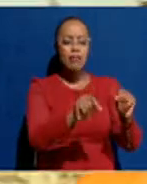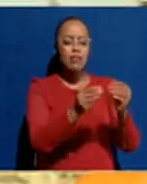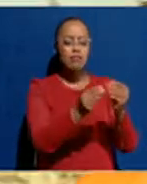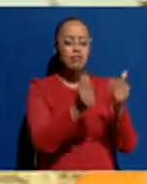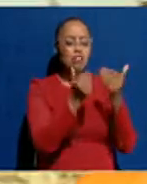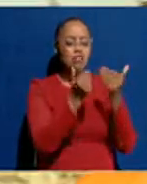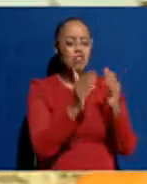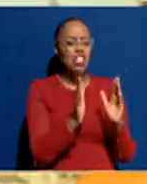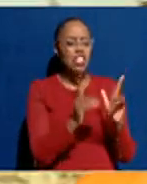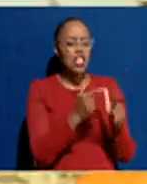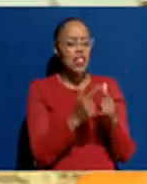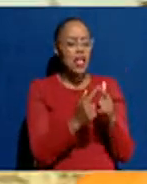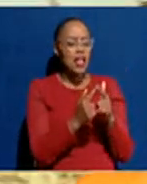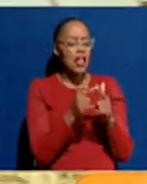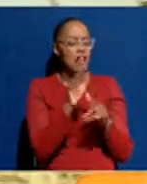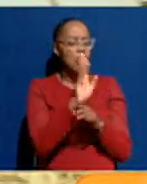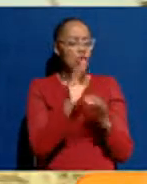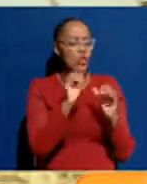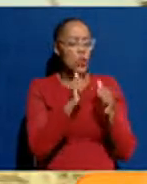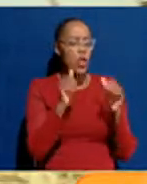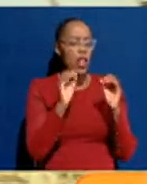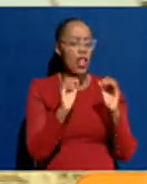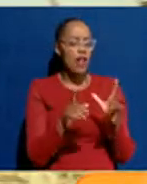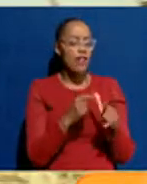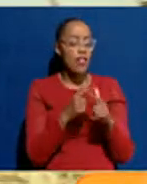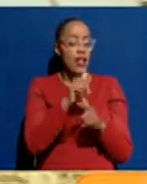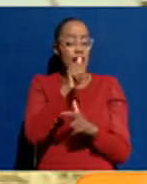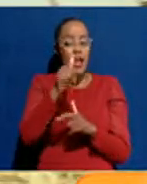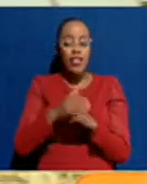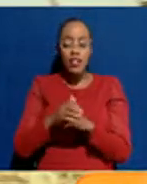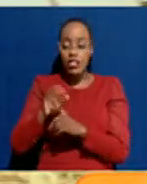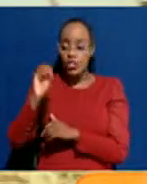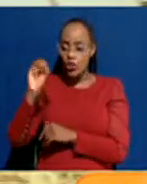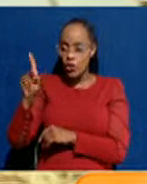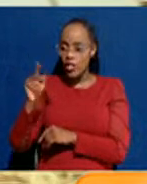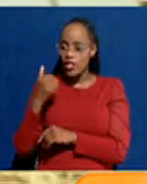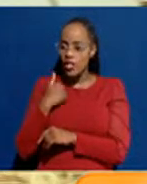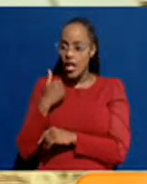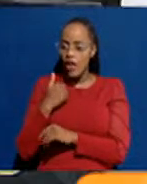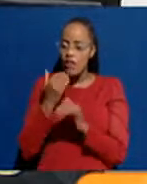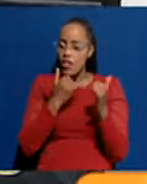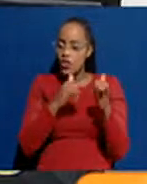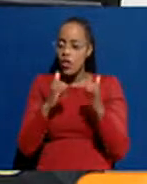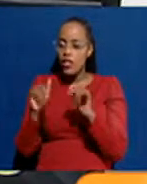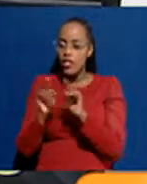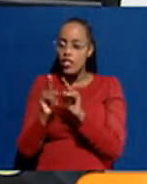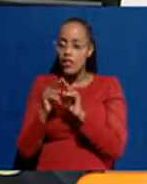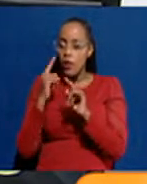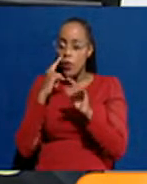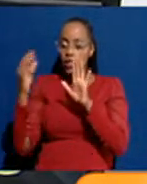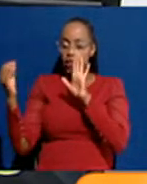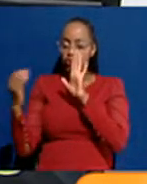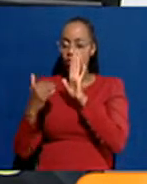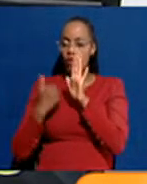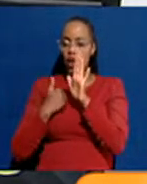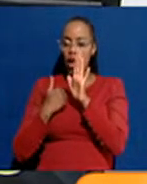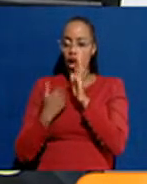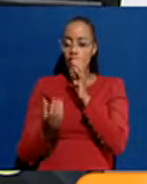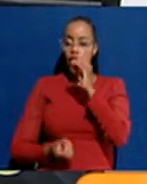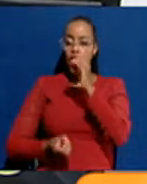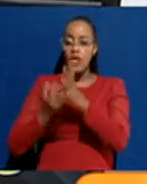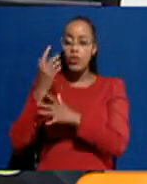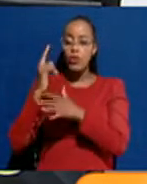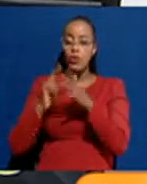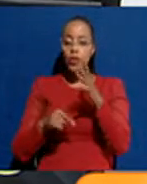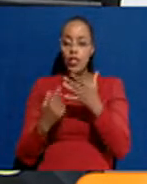exhausted them, and you are not meeting the demand. Okay. So the others have to kick in. And of course, there's a slide that we've been showing that is on the screen that is the source is